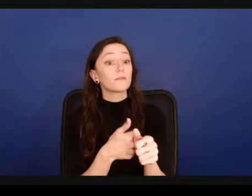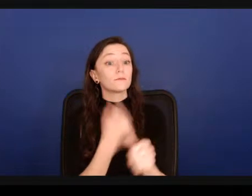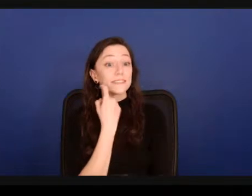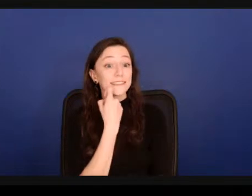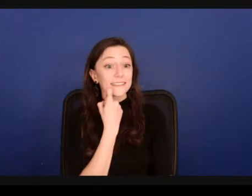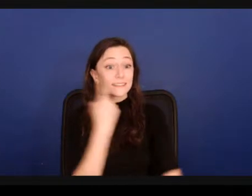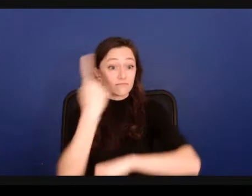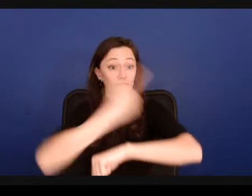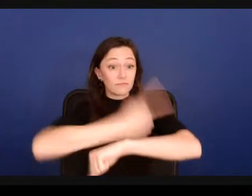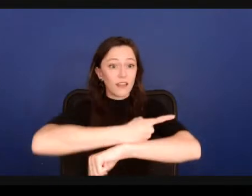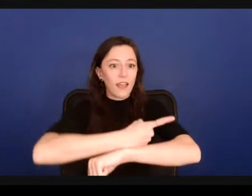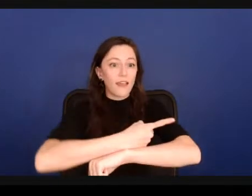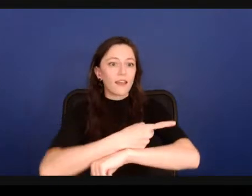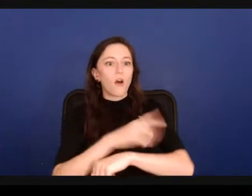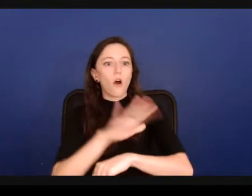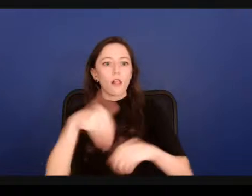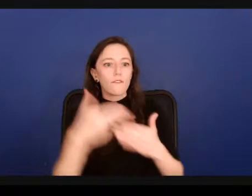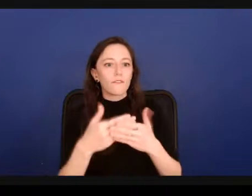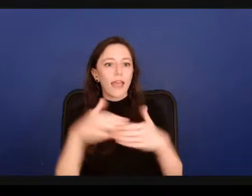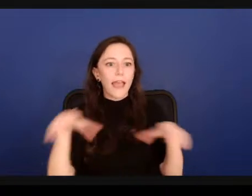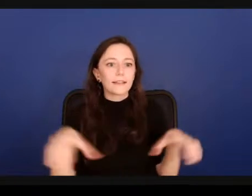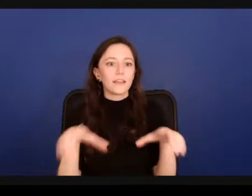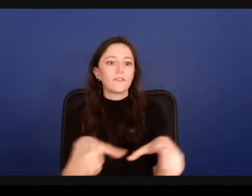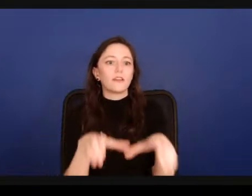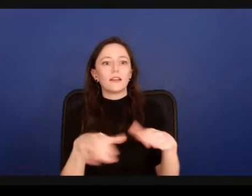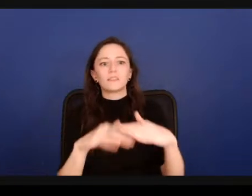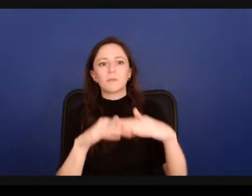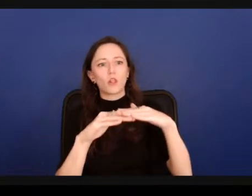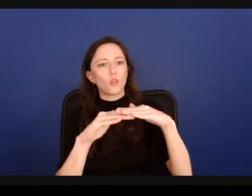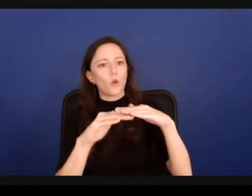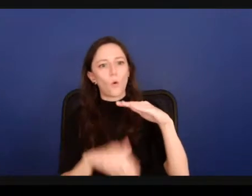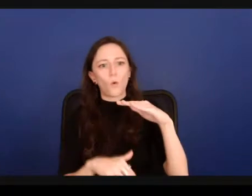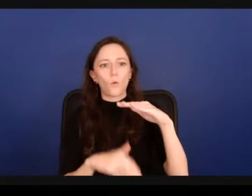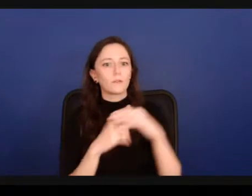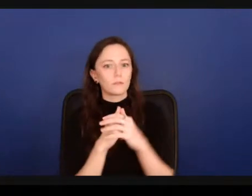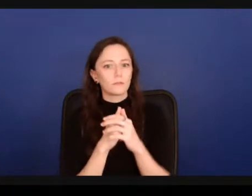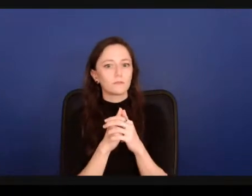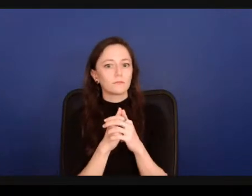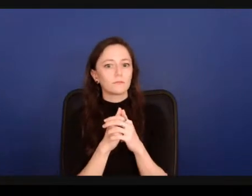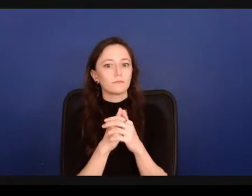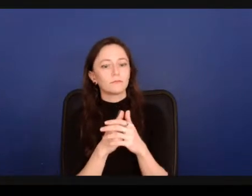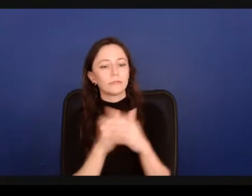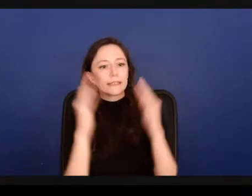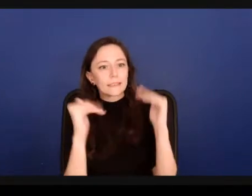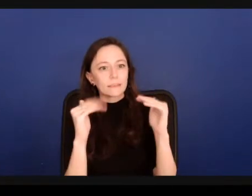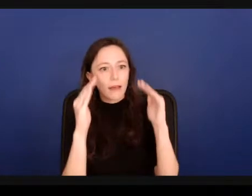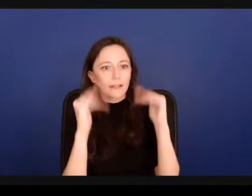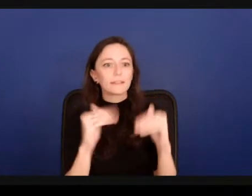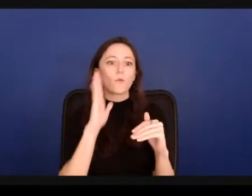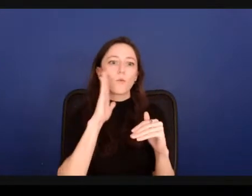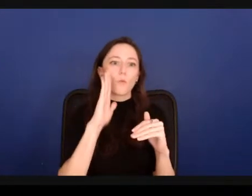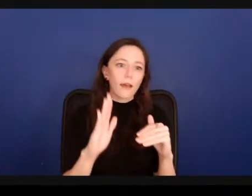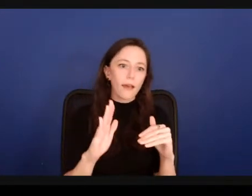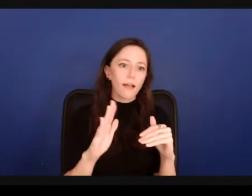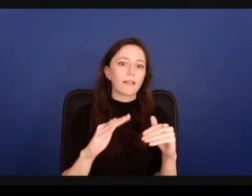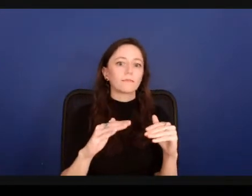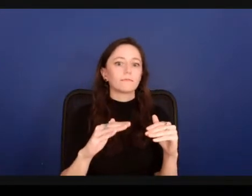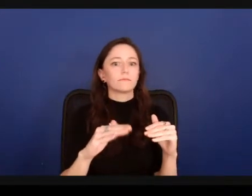across all areas. Unrest is expected to wax and wane with fluctuating input of magma to the